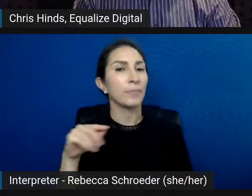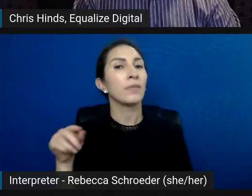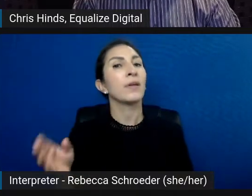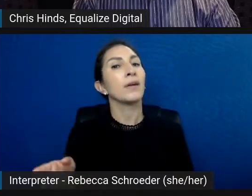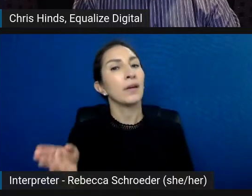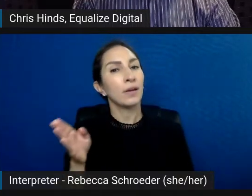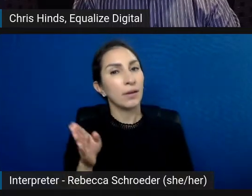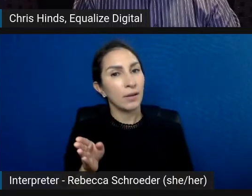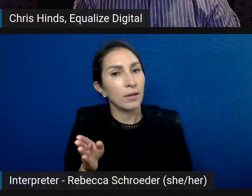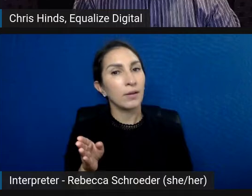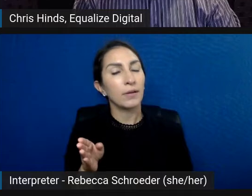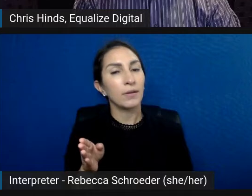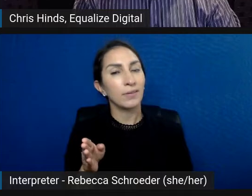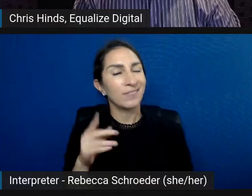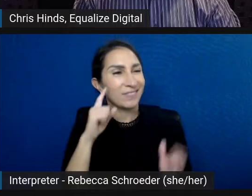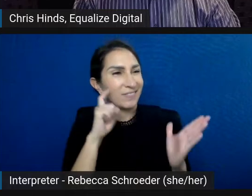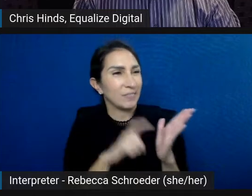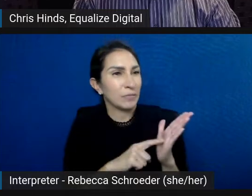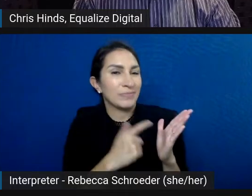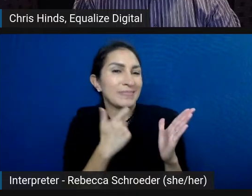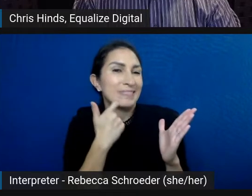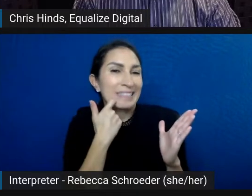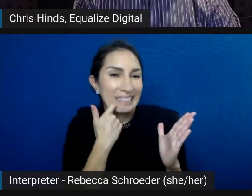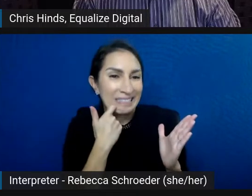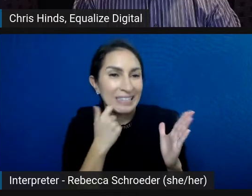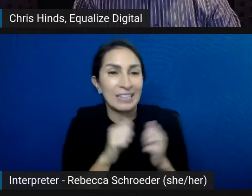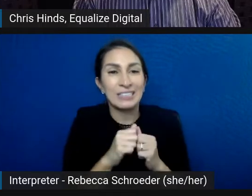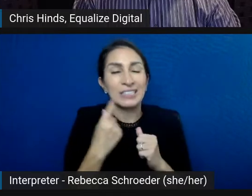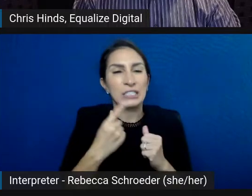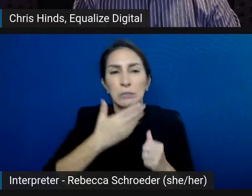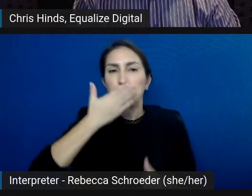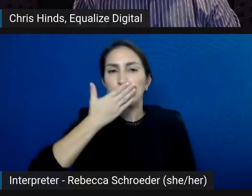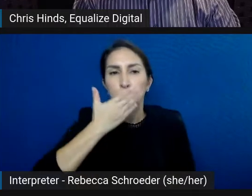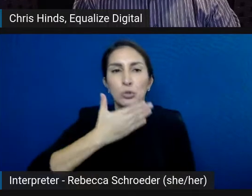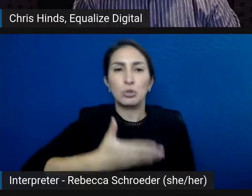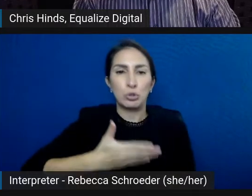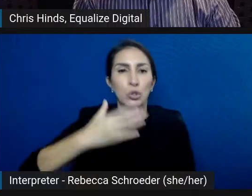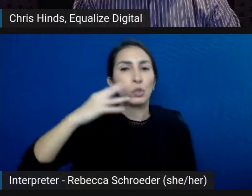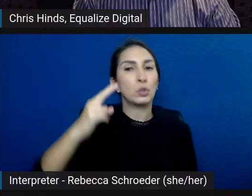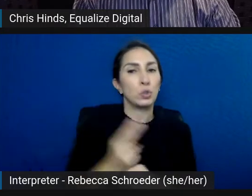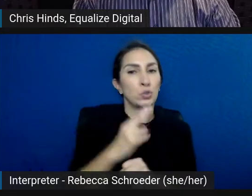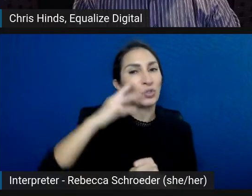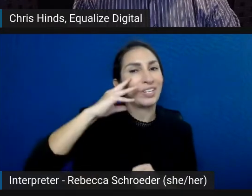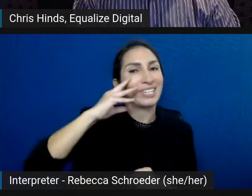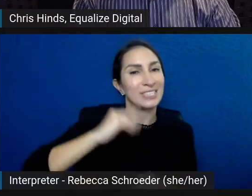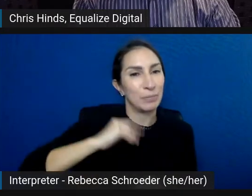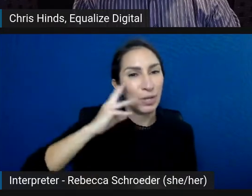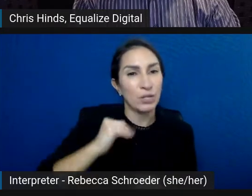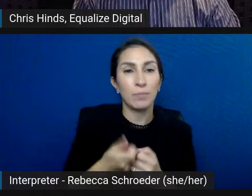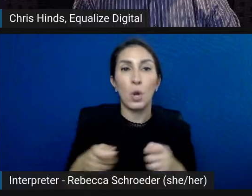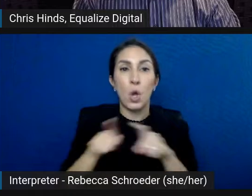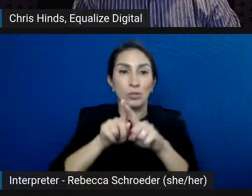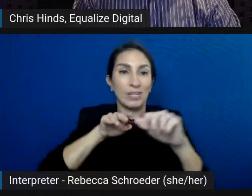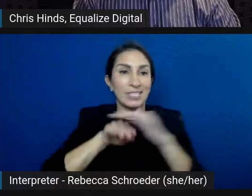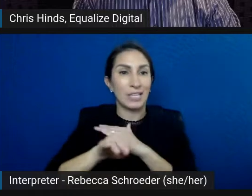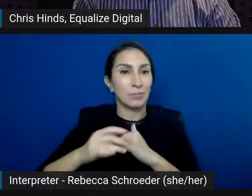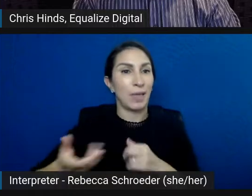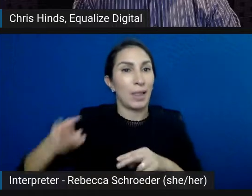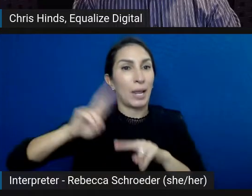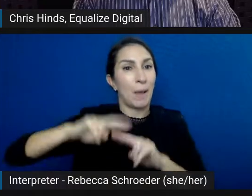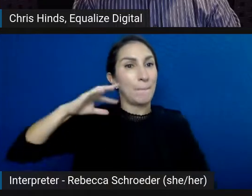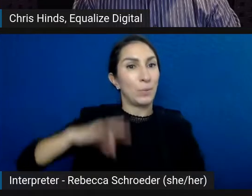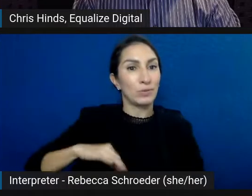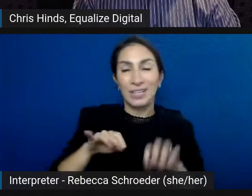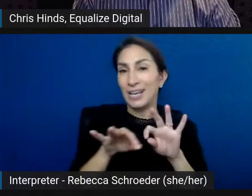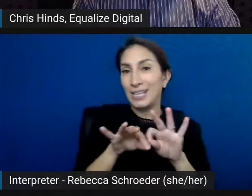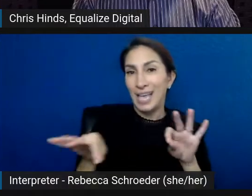as something that is kind of just a good user experience, but also is clearly an accessibility boost, is captions and transcripts, right,